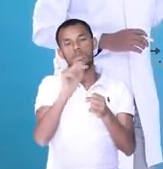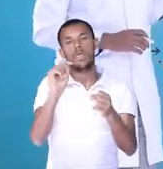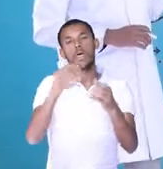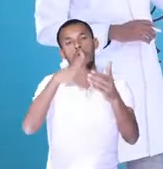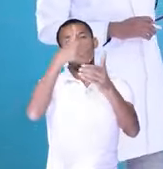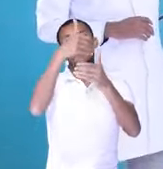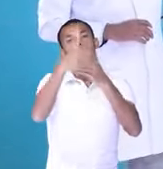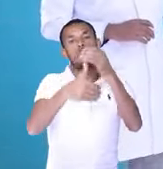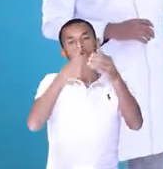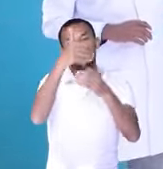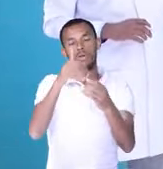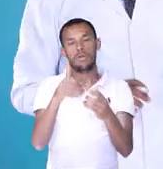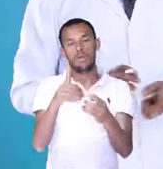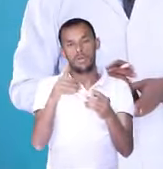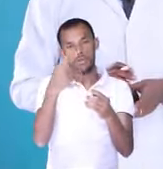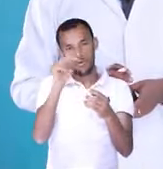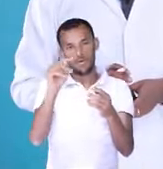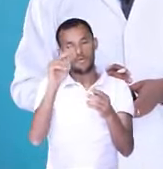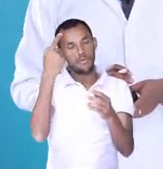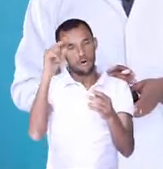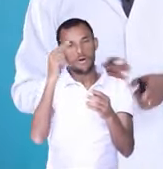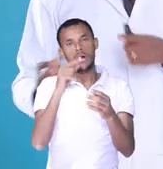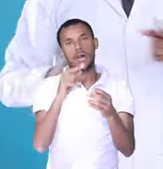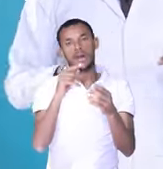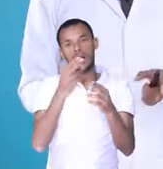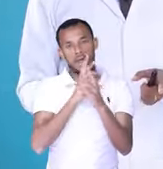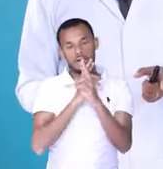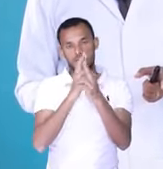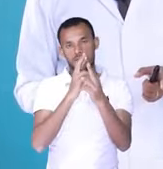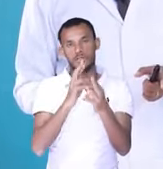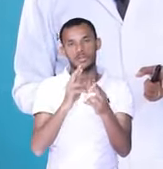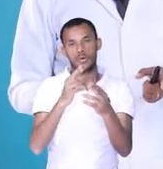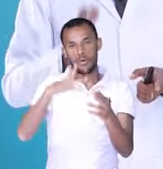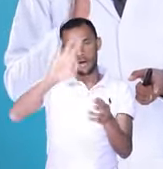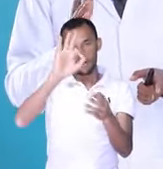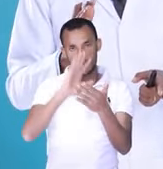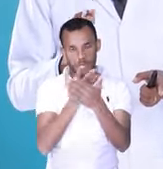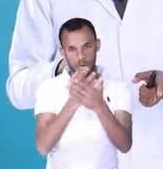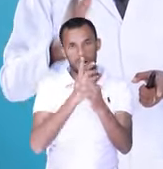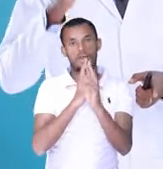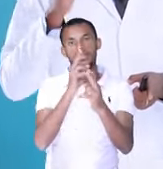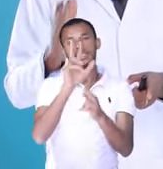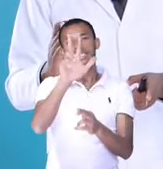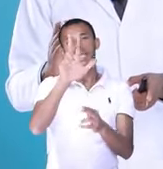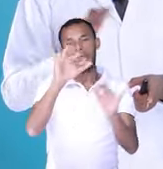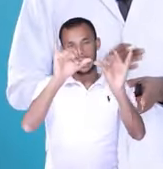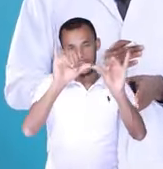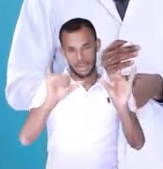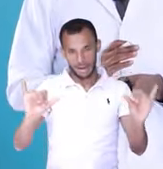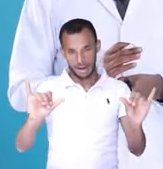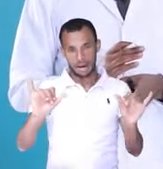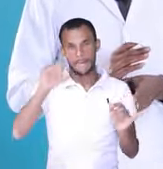theory. For a reaction to occur between reactants, 3 criteria must